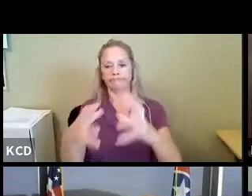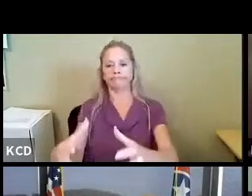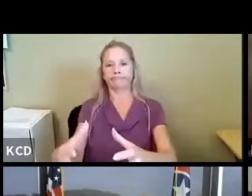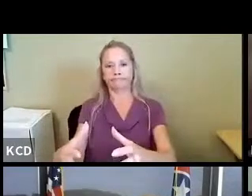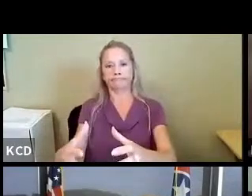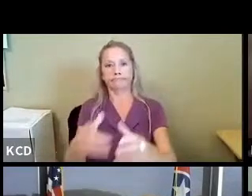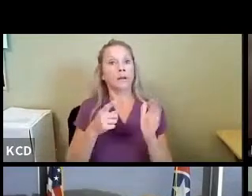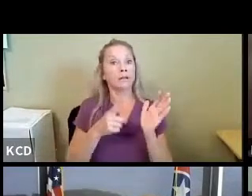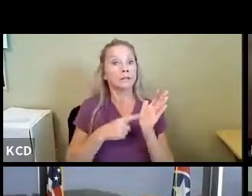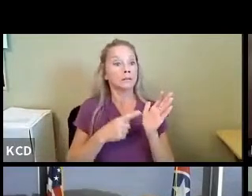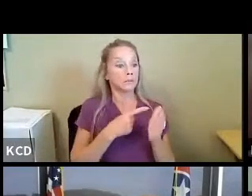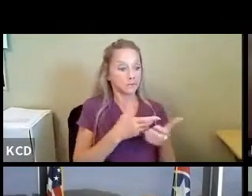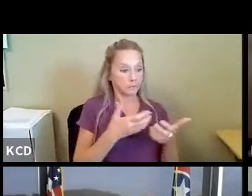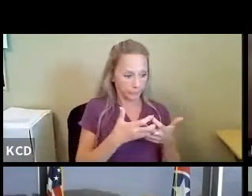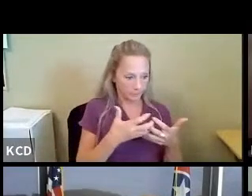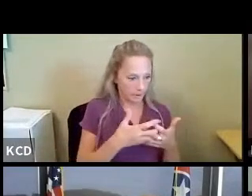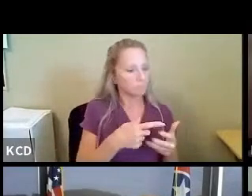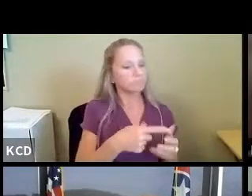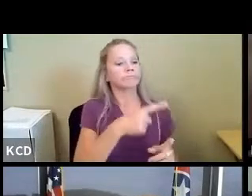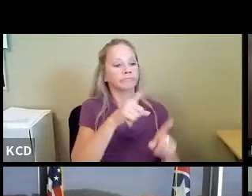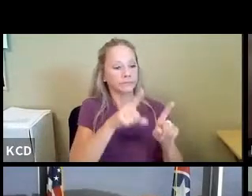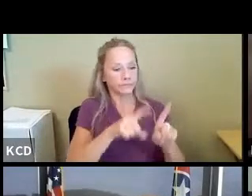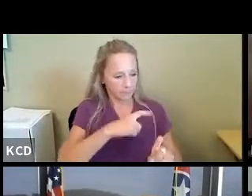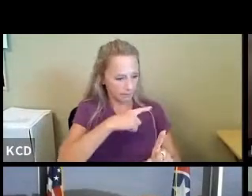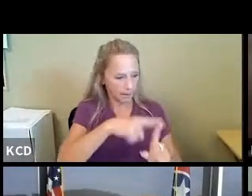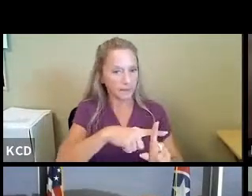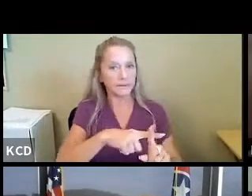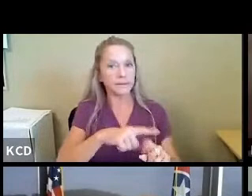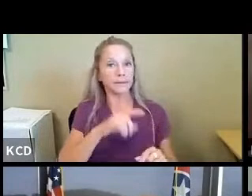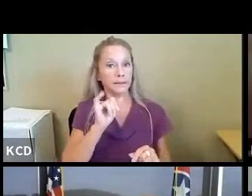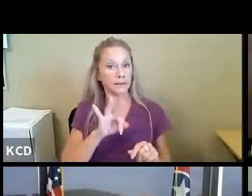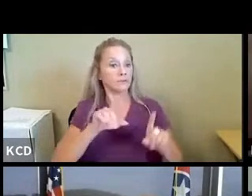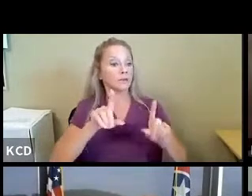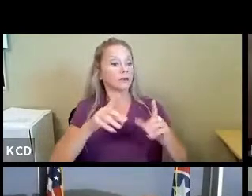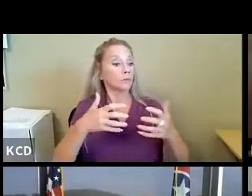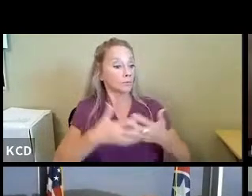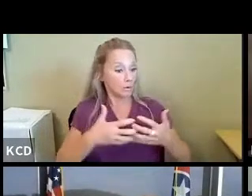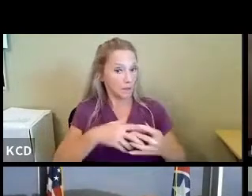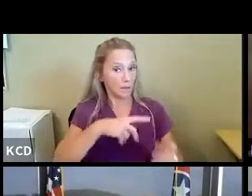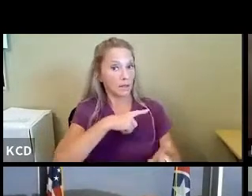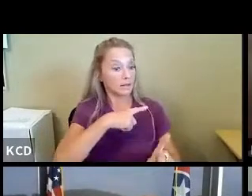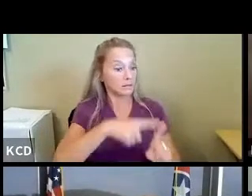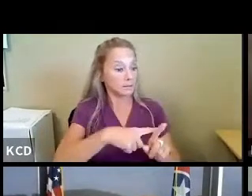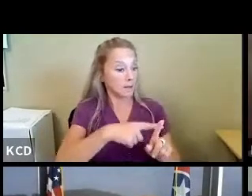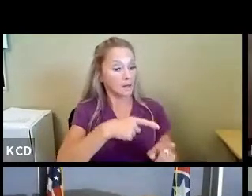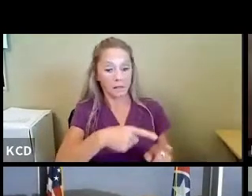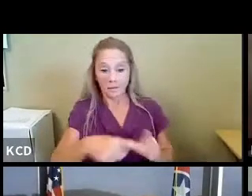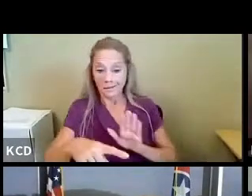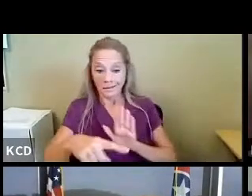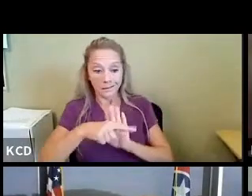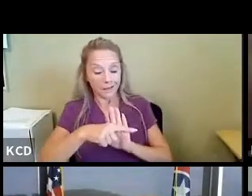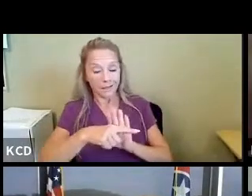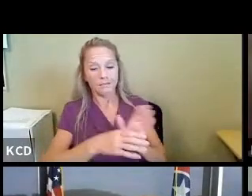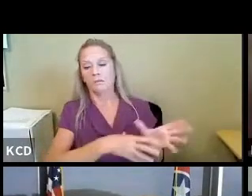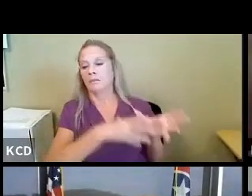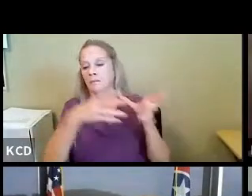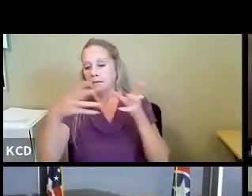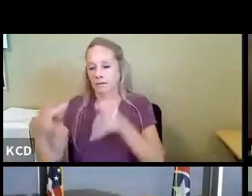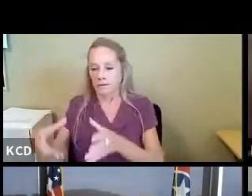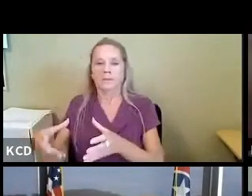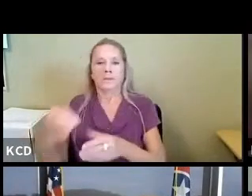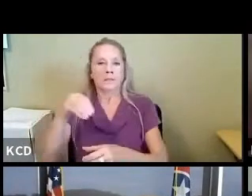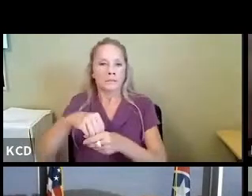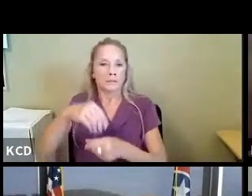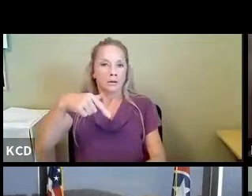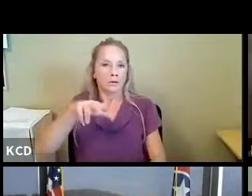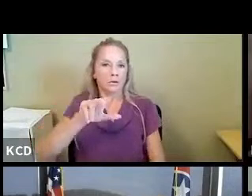the roommate was also positive. If the roommate wasn't positive, tested negative, that roommate is now in quarantine. So